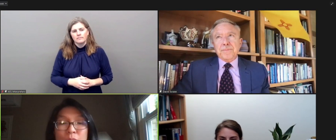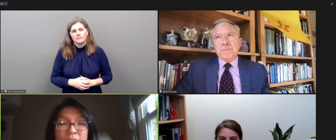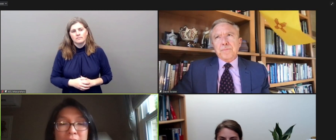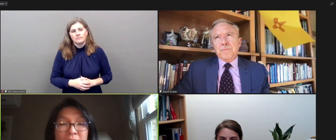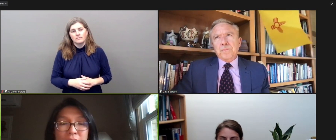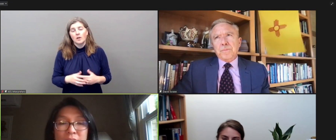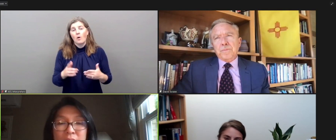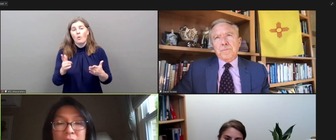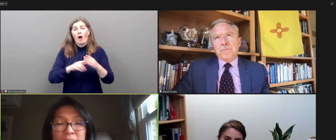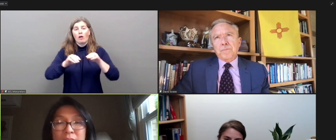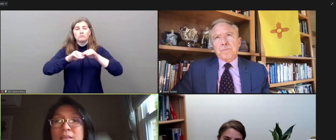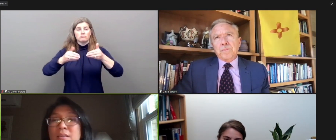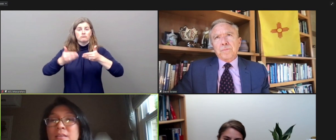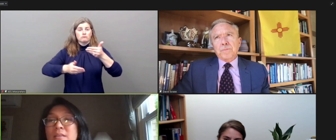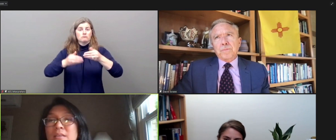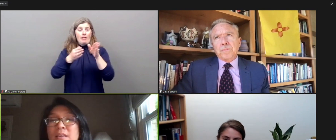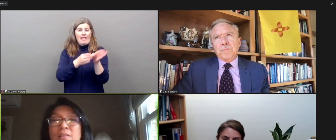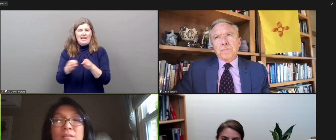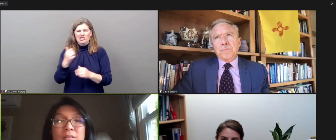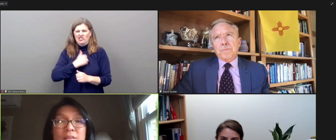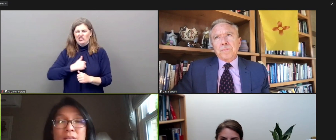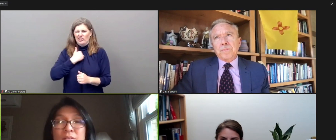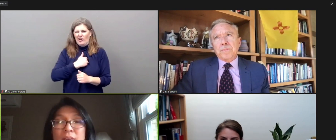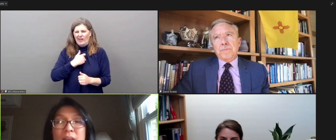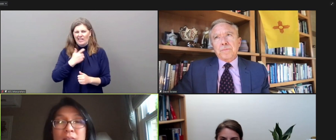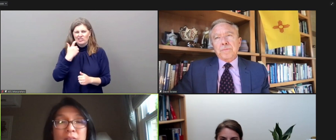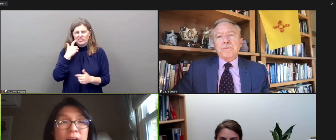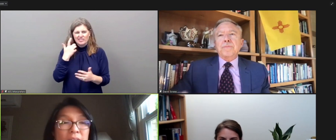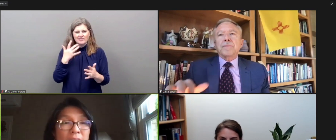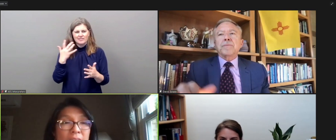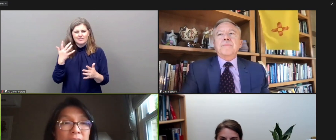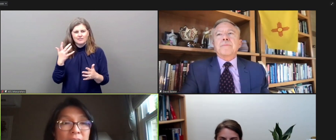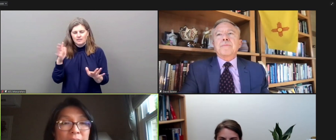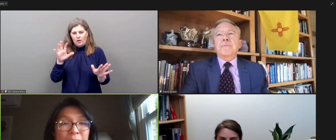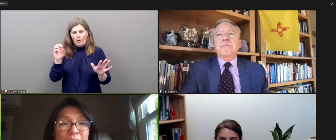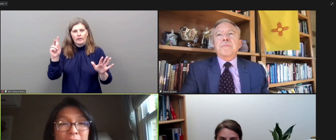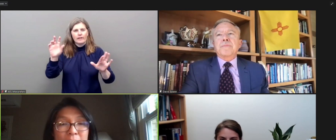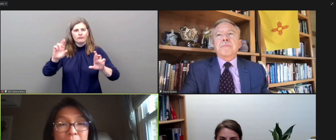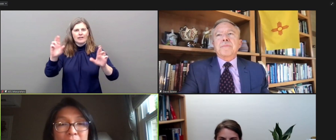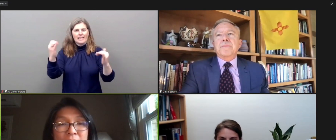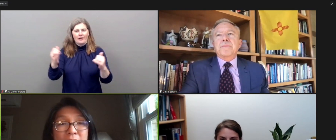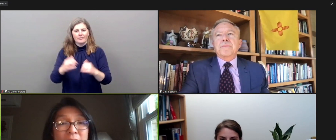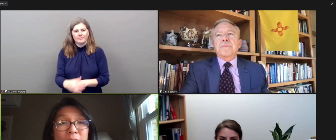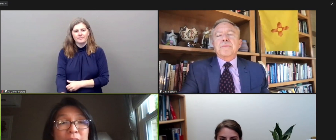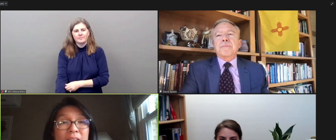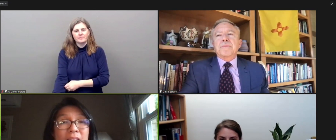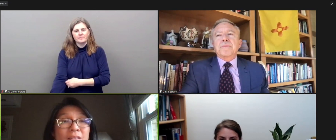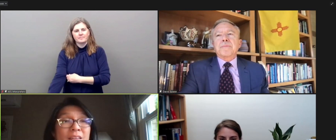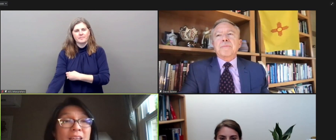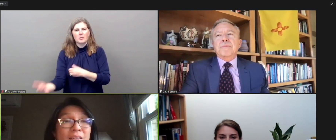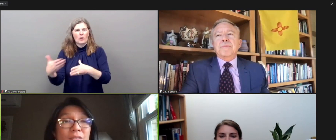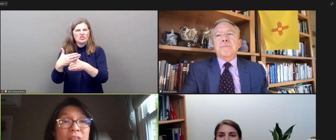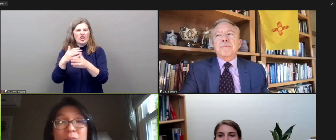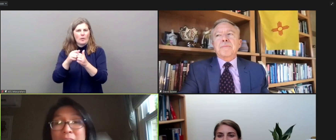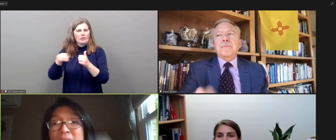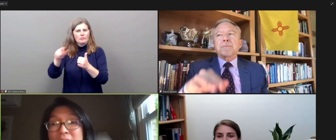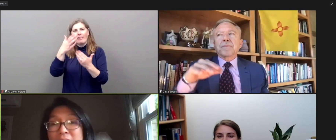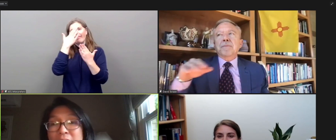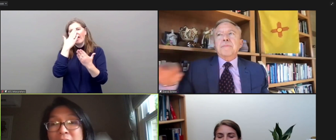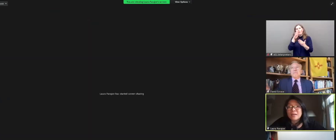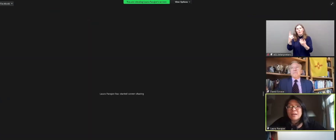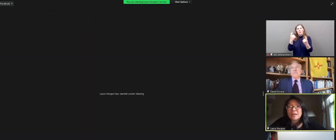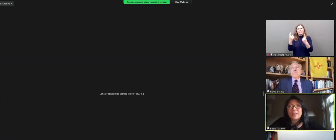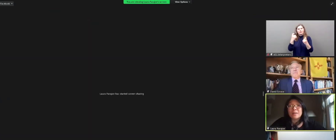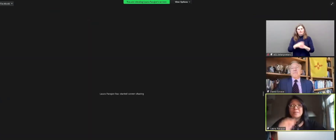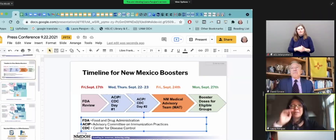it's rolling out, sorry, I don't have, okay, I got it now. Let me just share it with you. Thank you for the